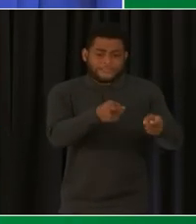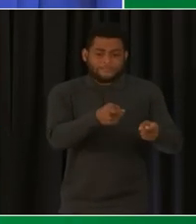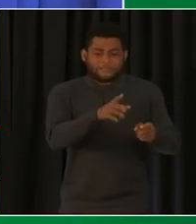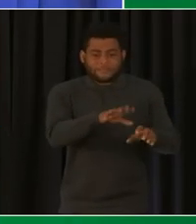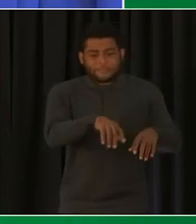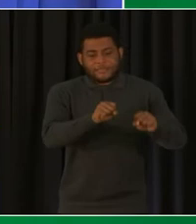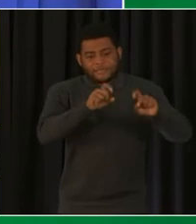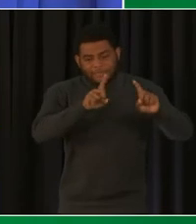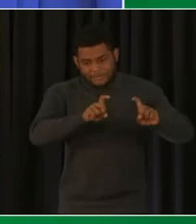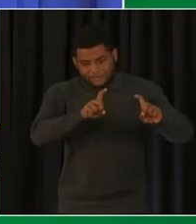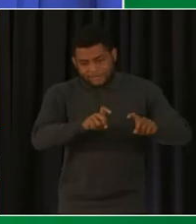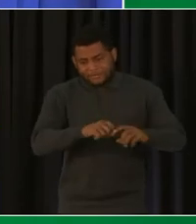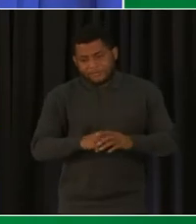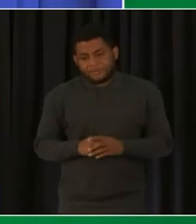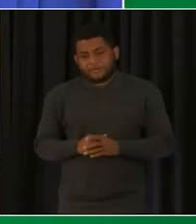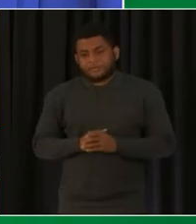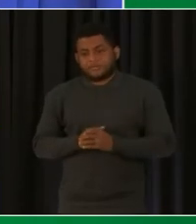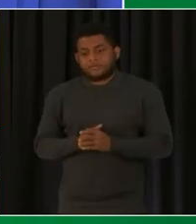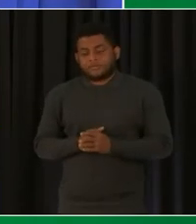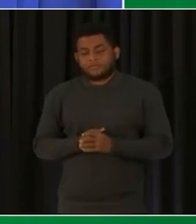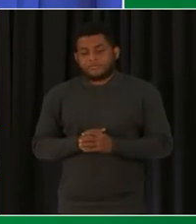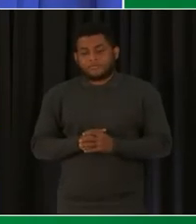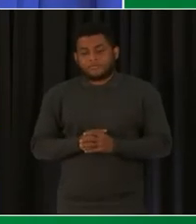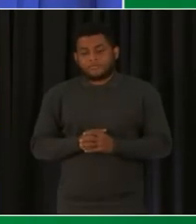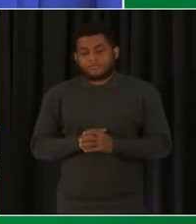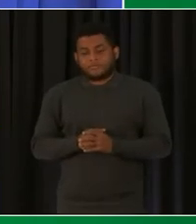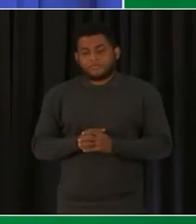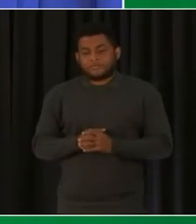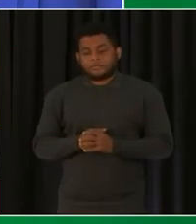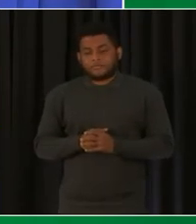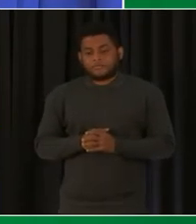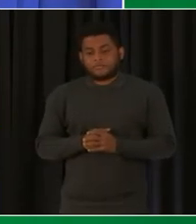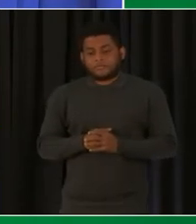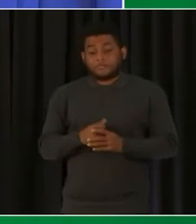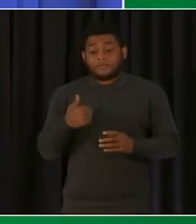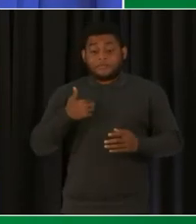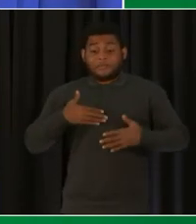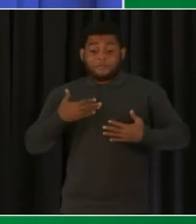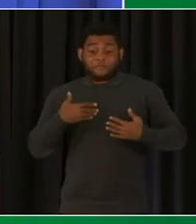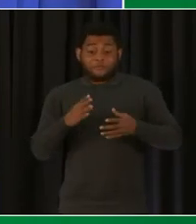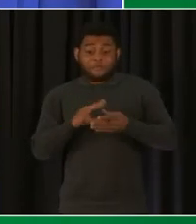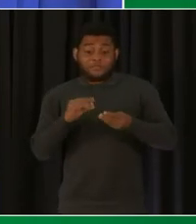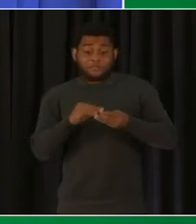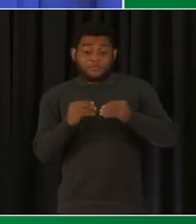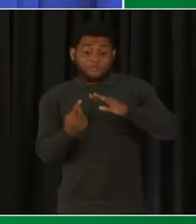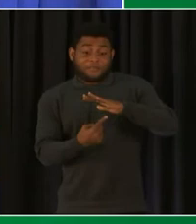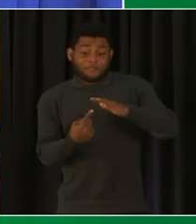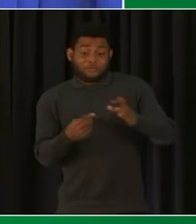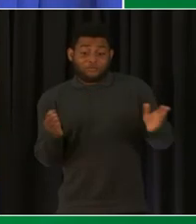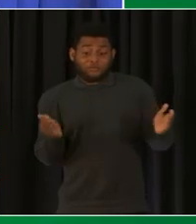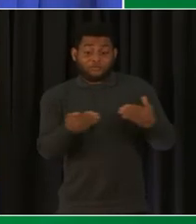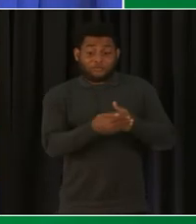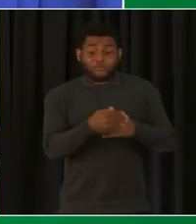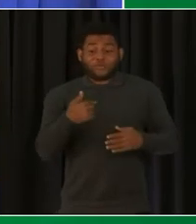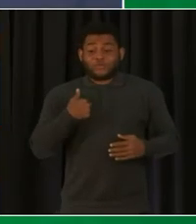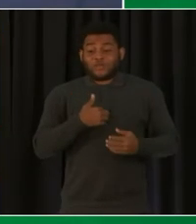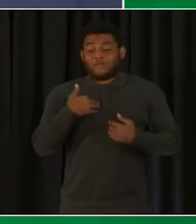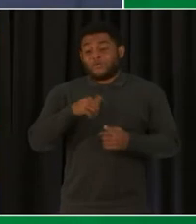be administered. And I'm glad that you mentioned the isolation room because we have another question regarding